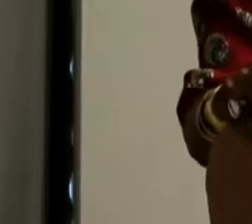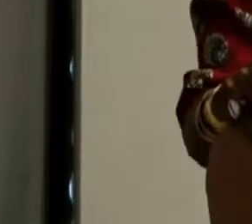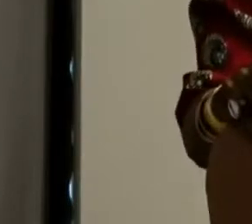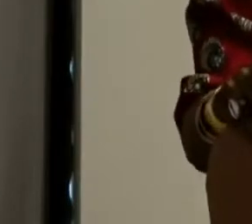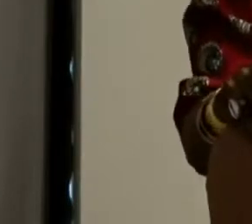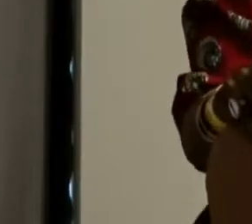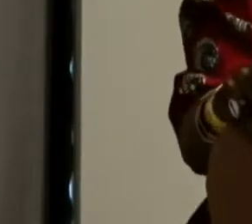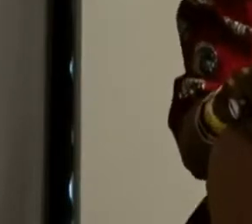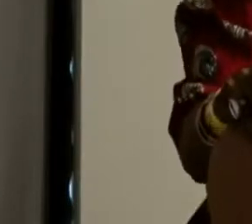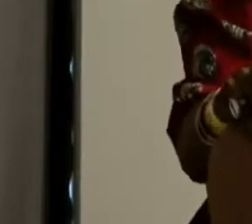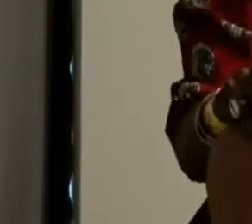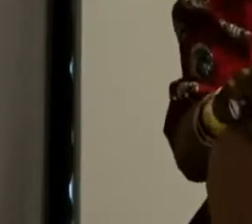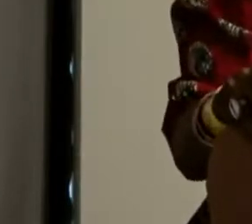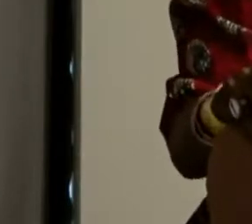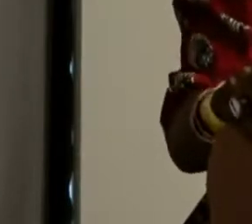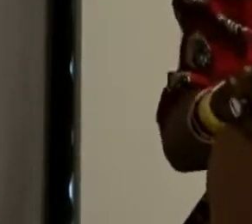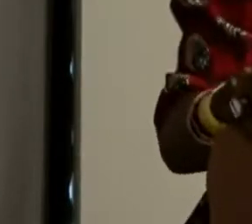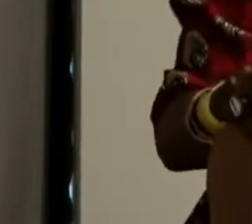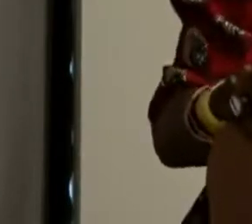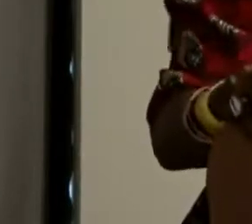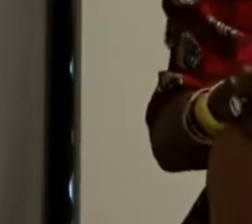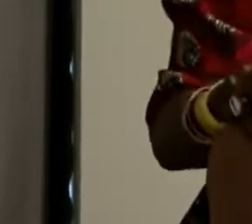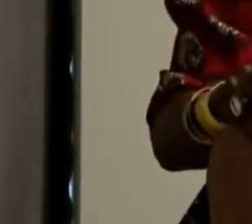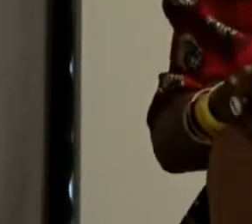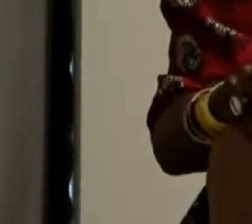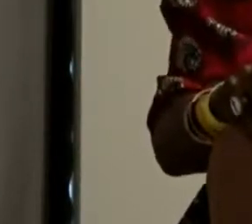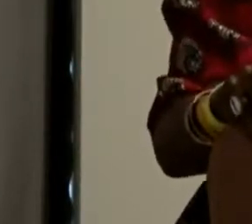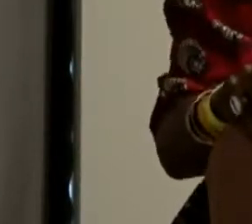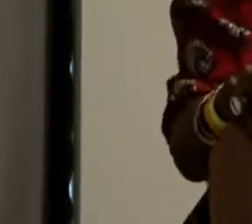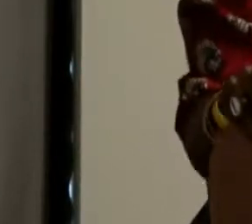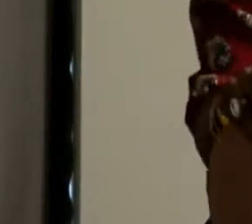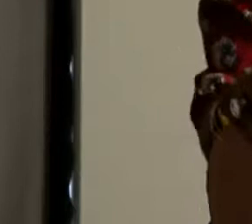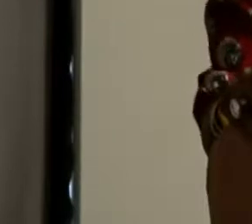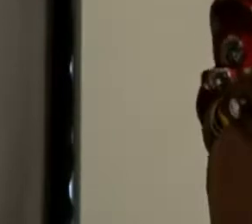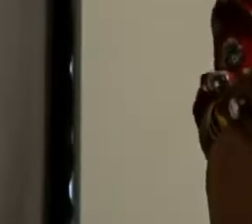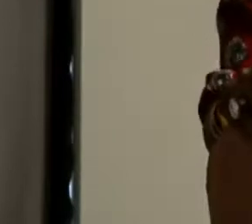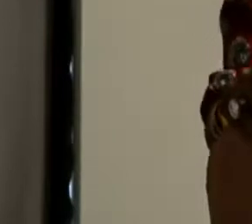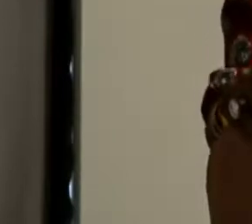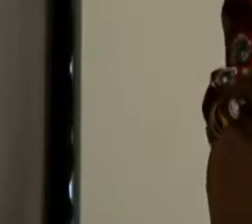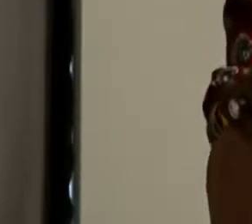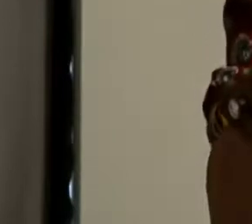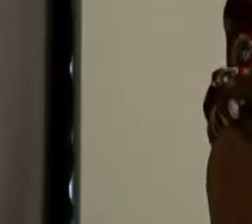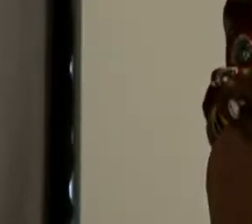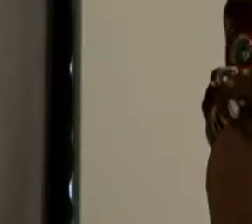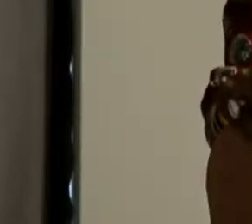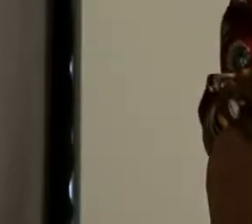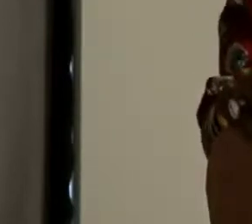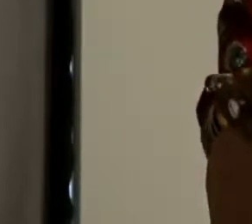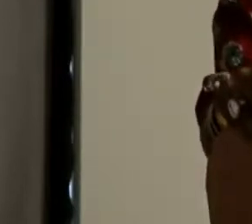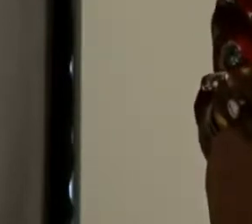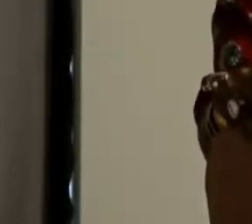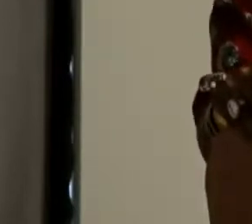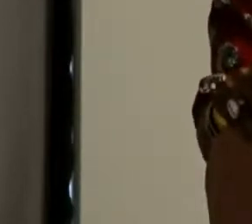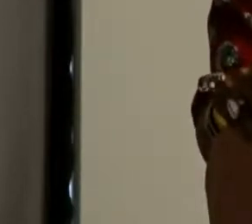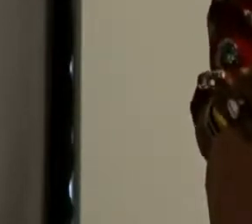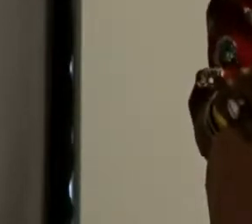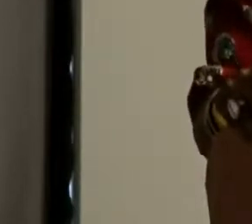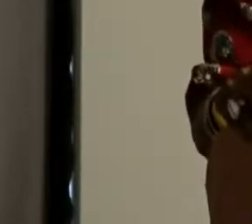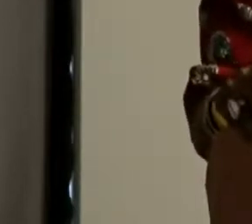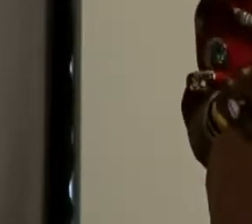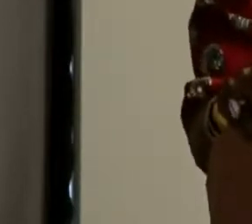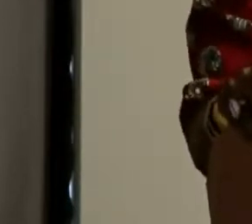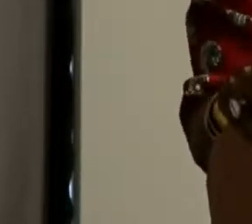who has been incarcerated for over 47 years. Veronza, who should have been